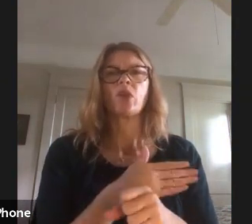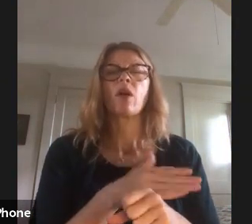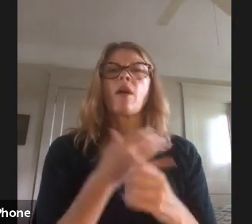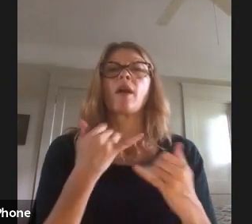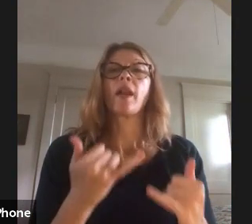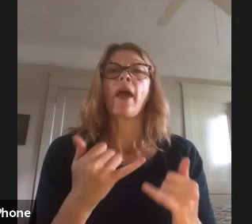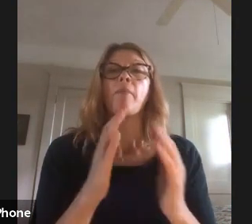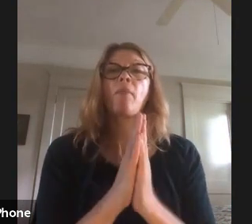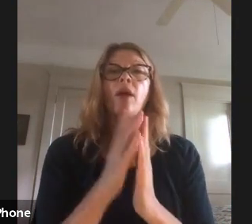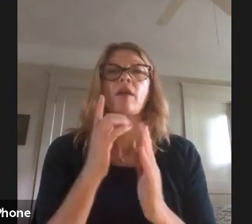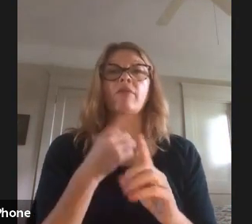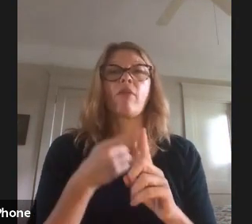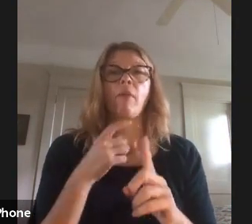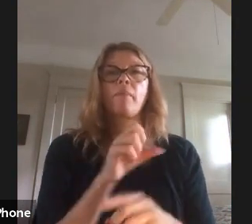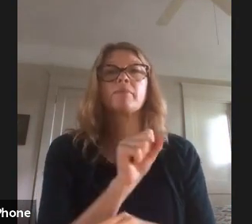book.